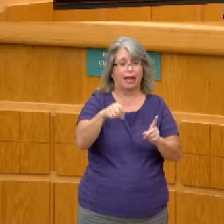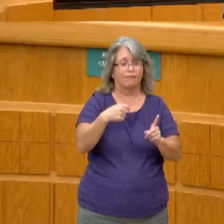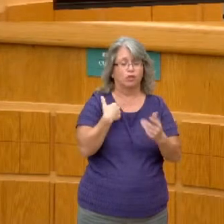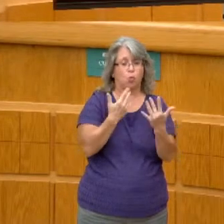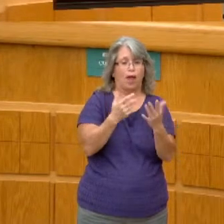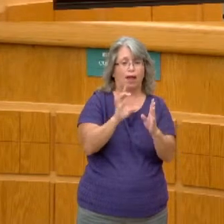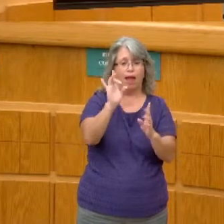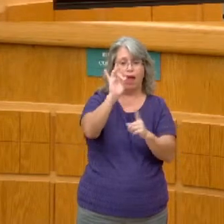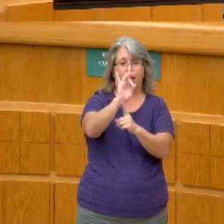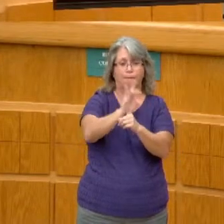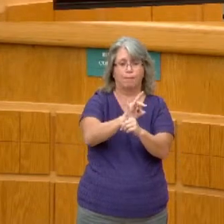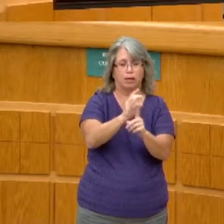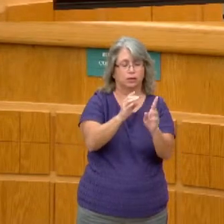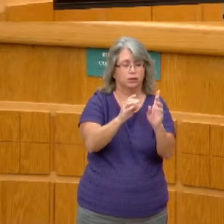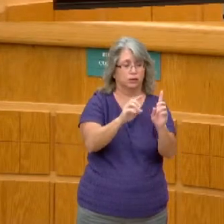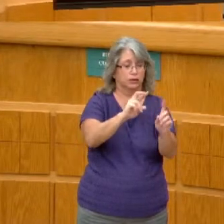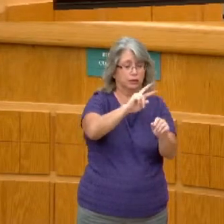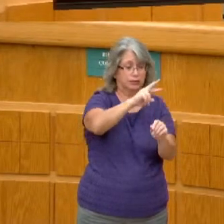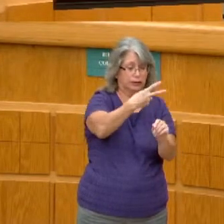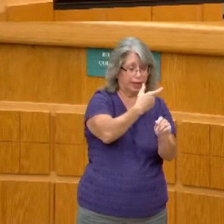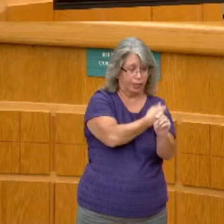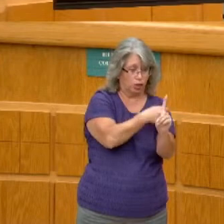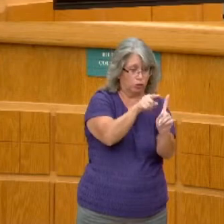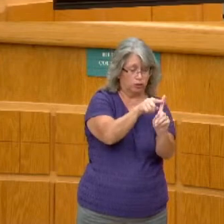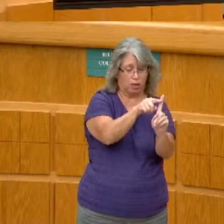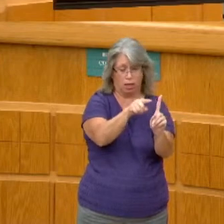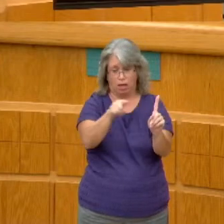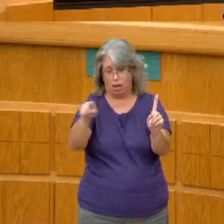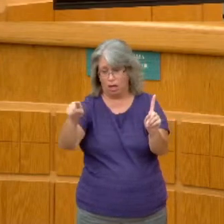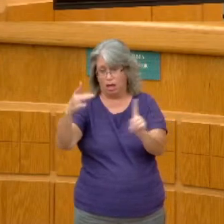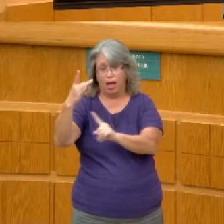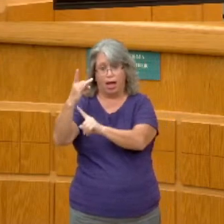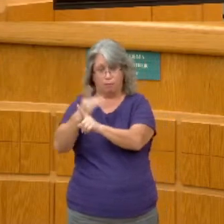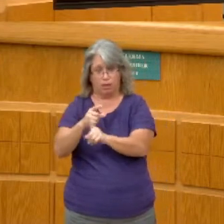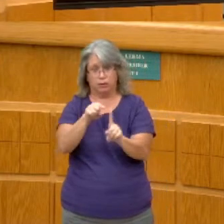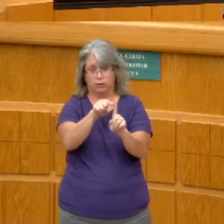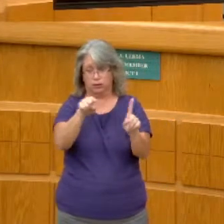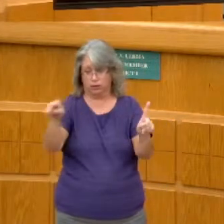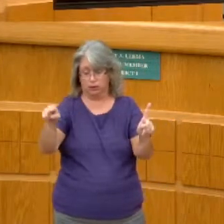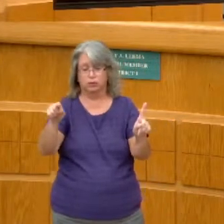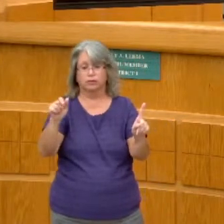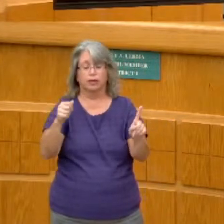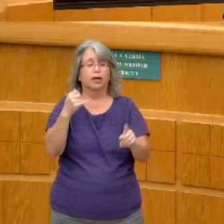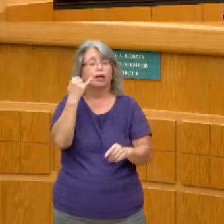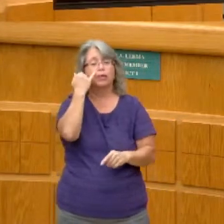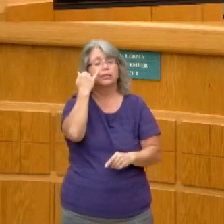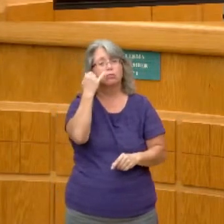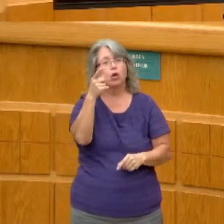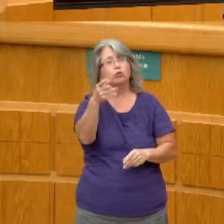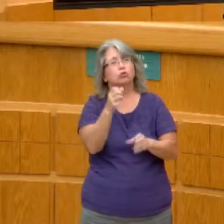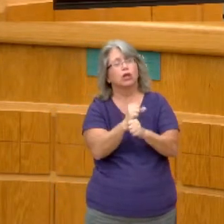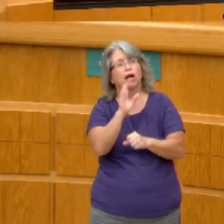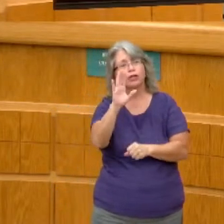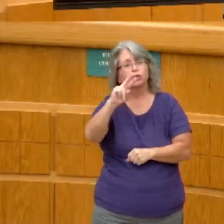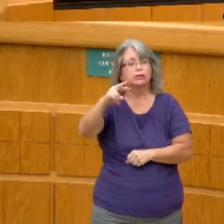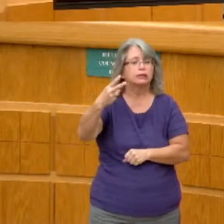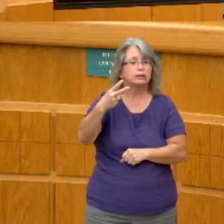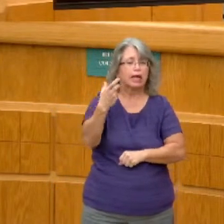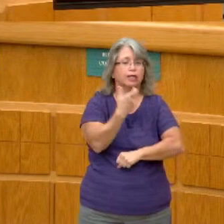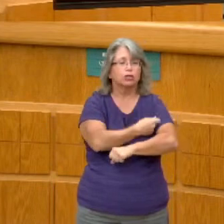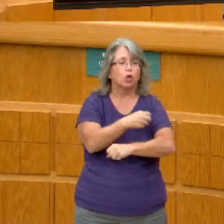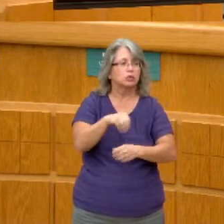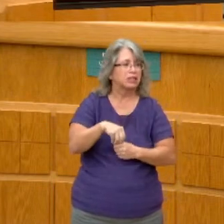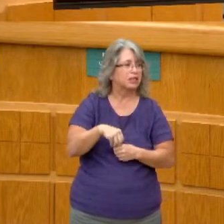second dose. But if you had your second dose in April, and right in the middle it has April 2021 there, you wouldn't